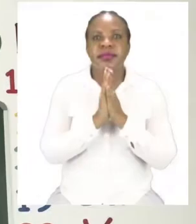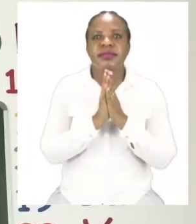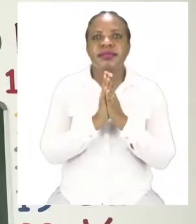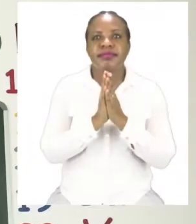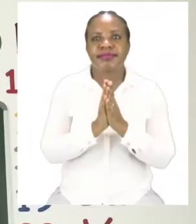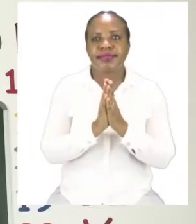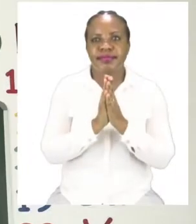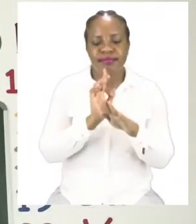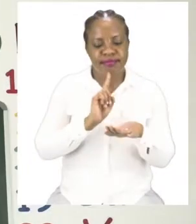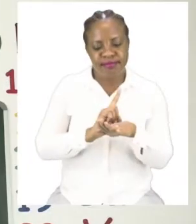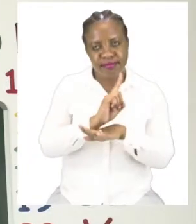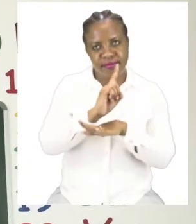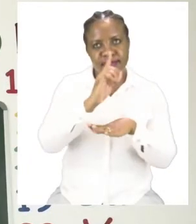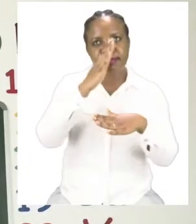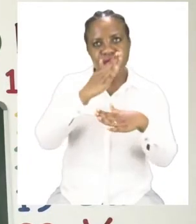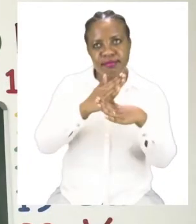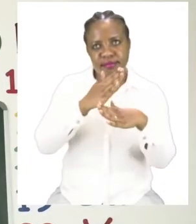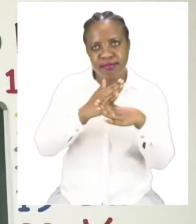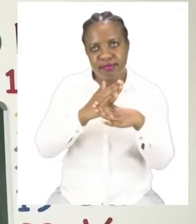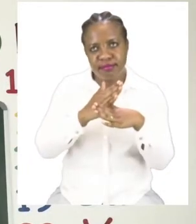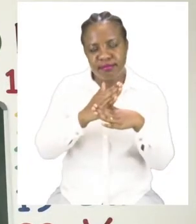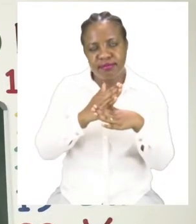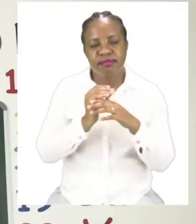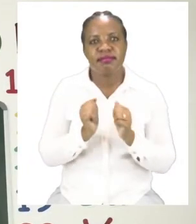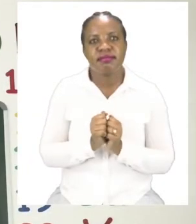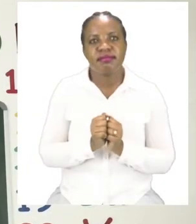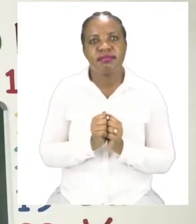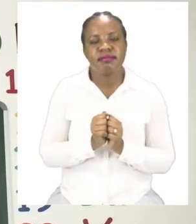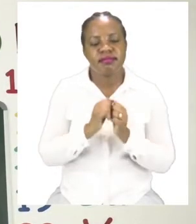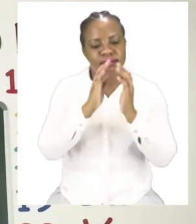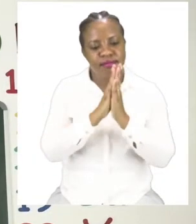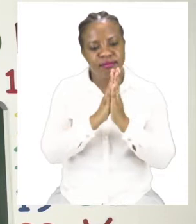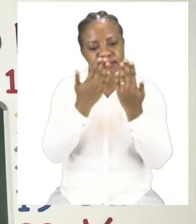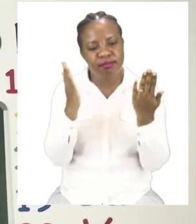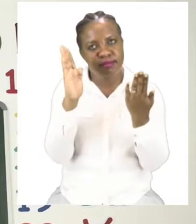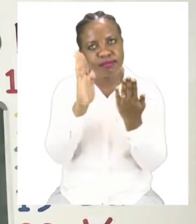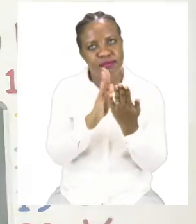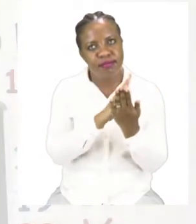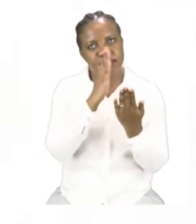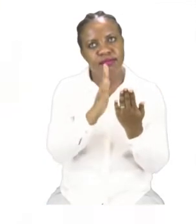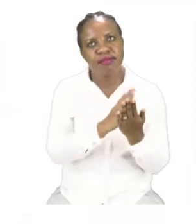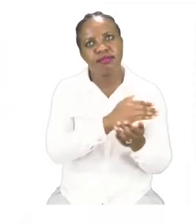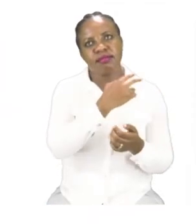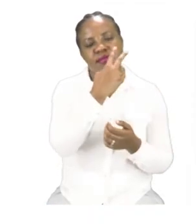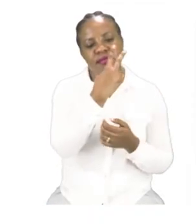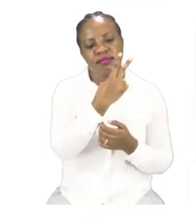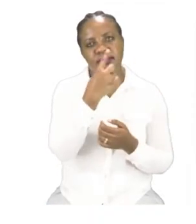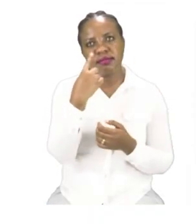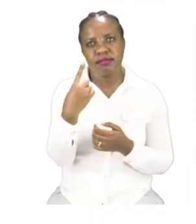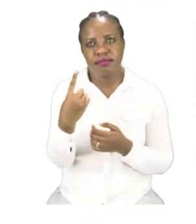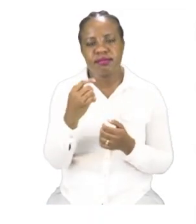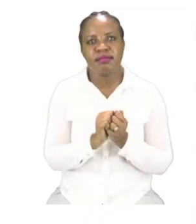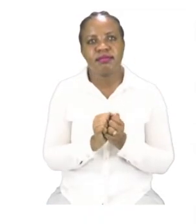For our first exercise, boys and girls, let us turn to page 21. On